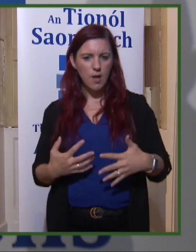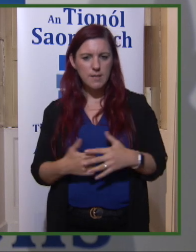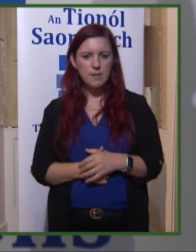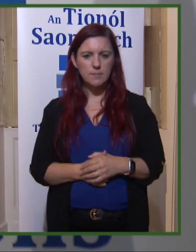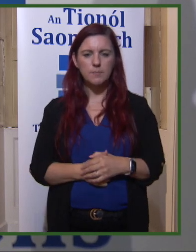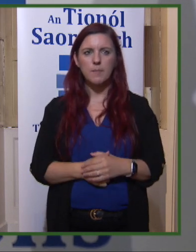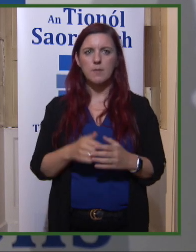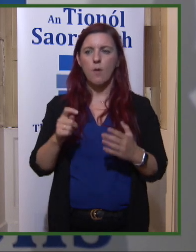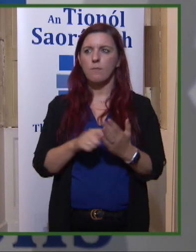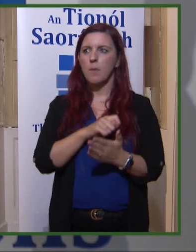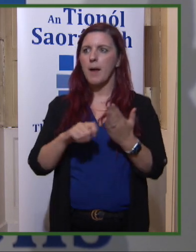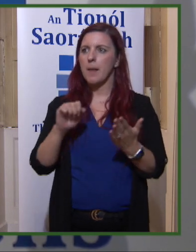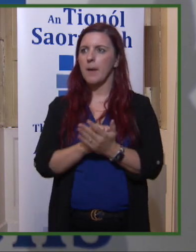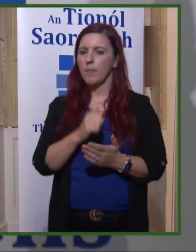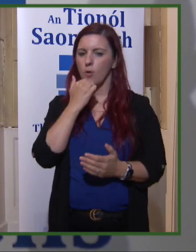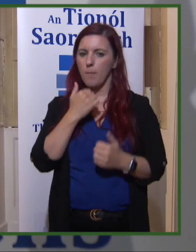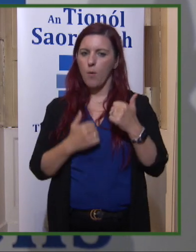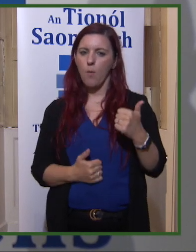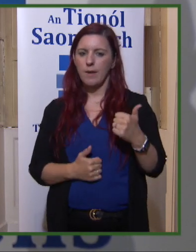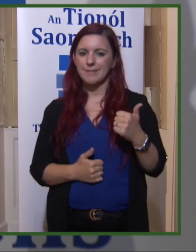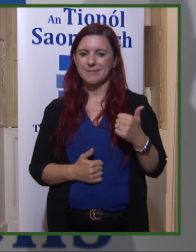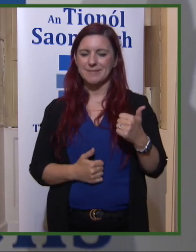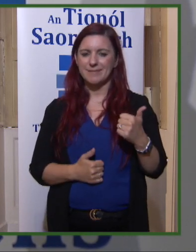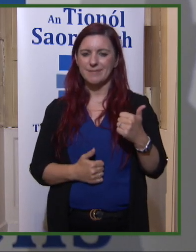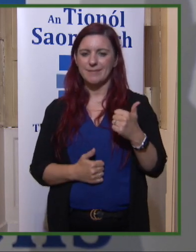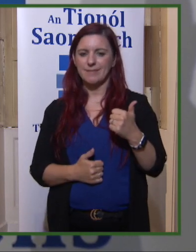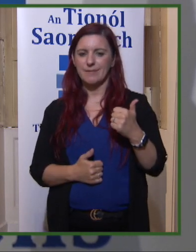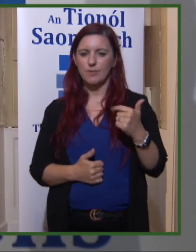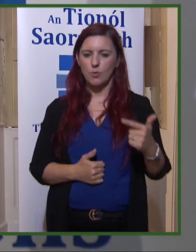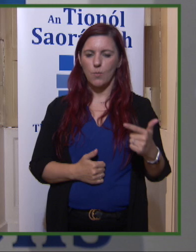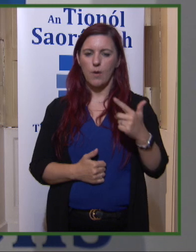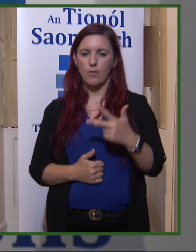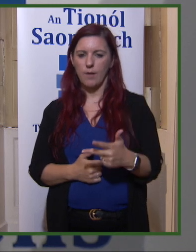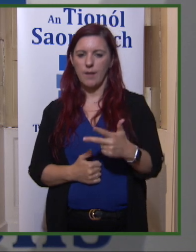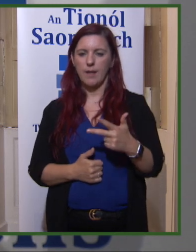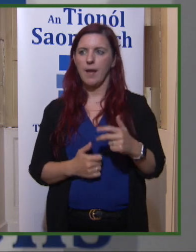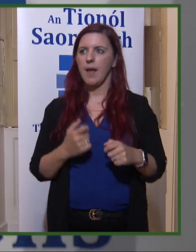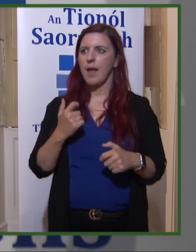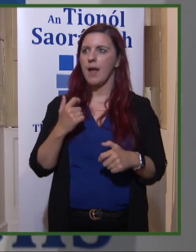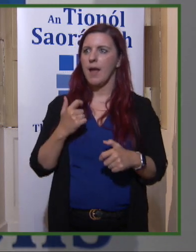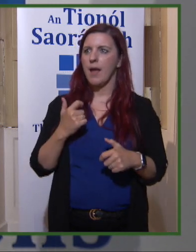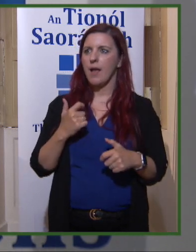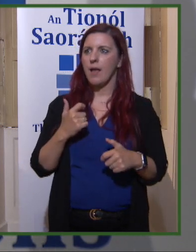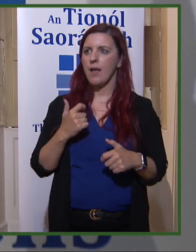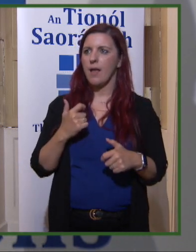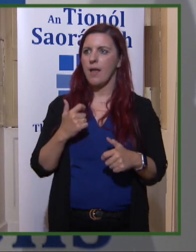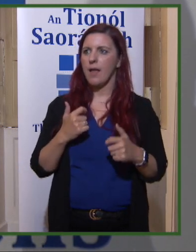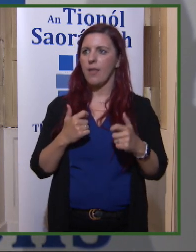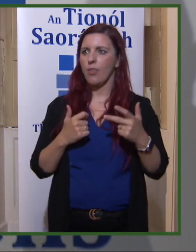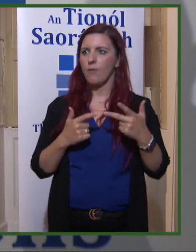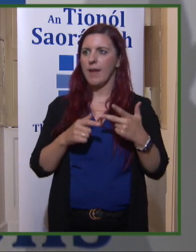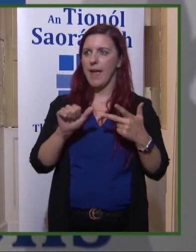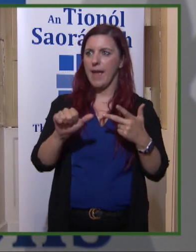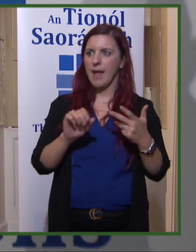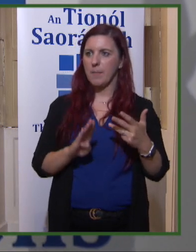paper number 1, then we'll have on the screen number 2, number 3A, and then we're still counting 3 Bravo, so that'll be with us very,